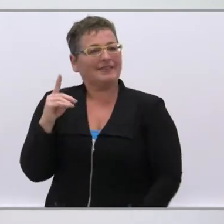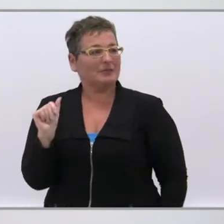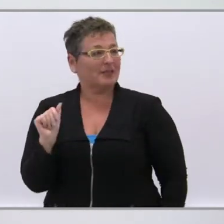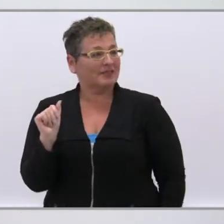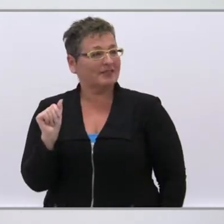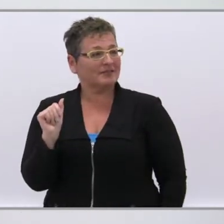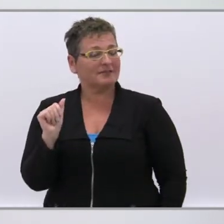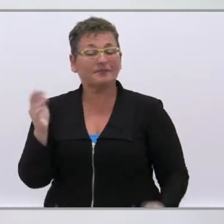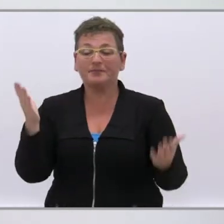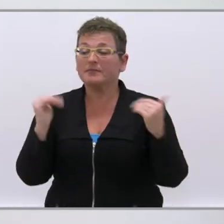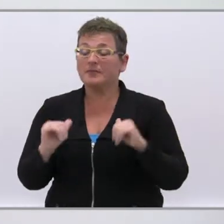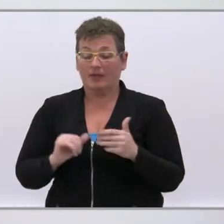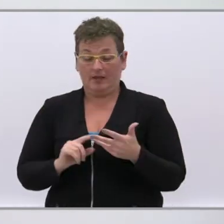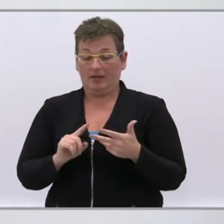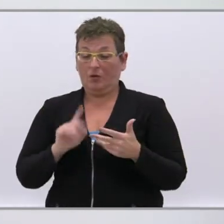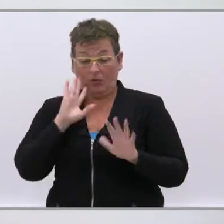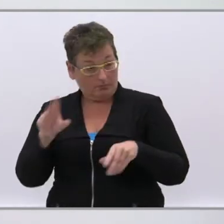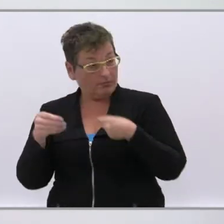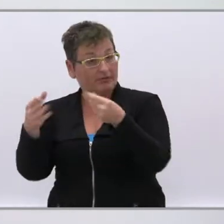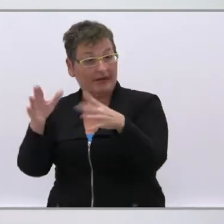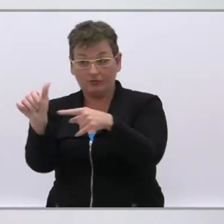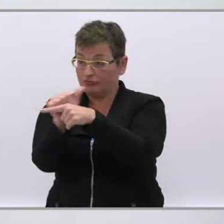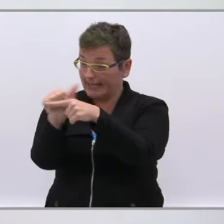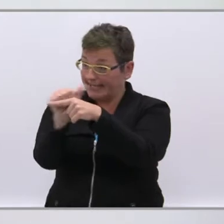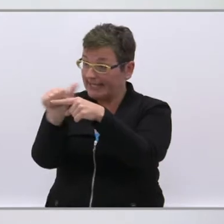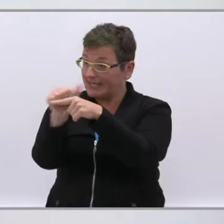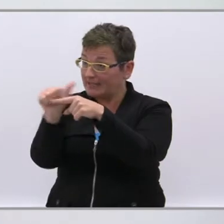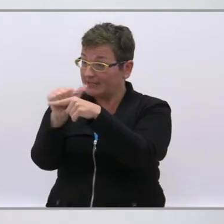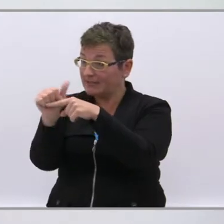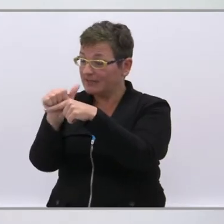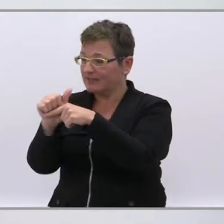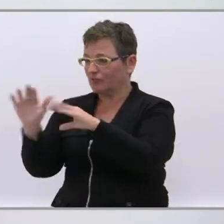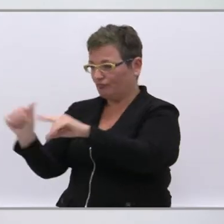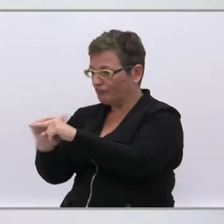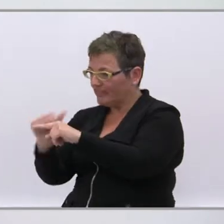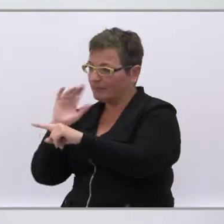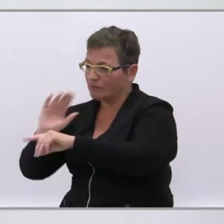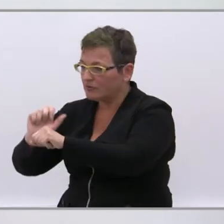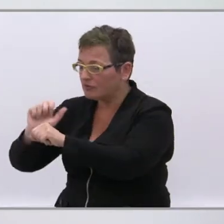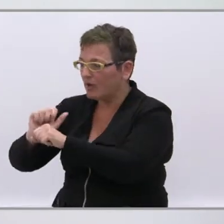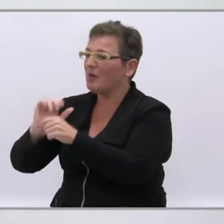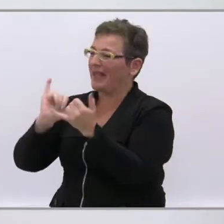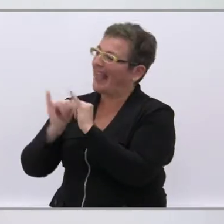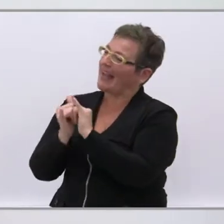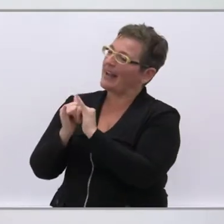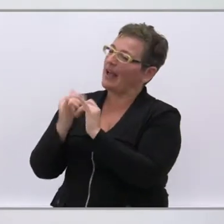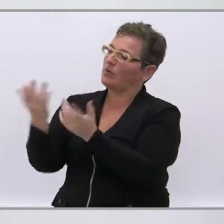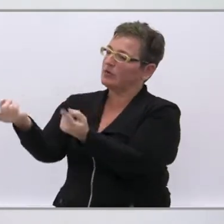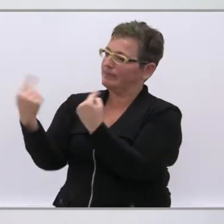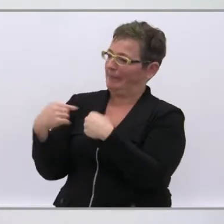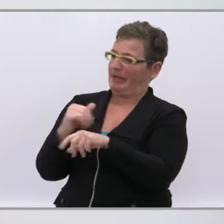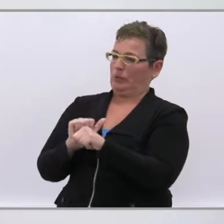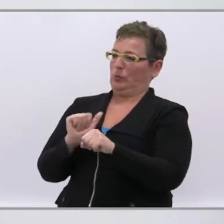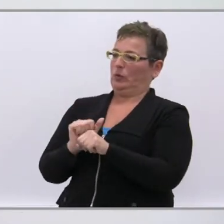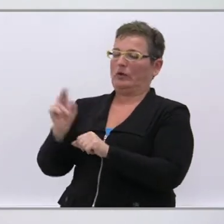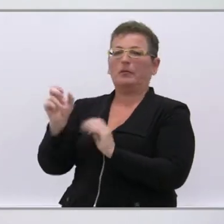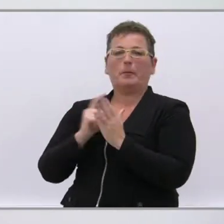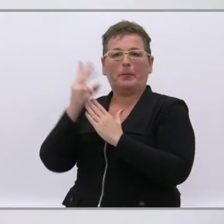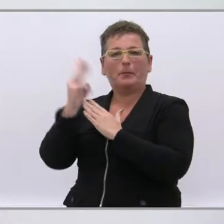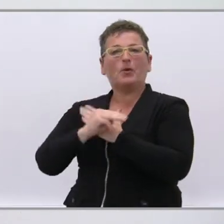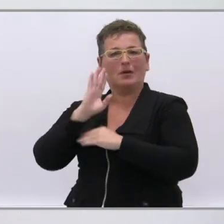providing training, job retention, and return to work programs. Both